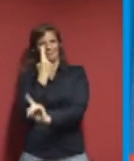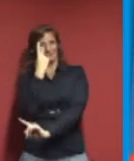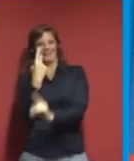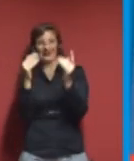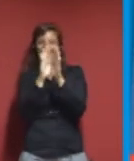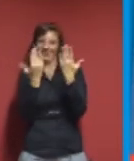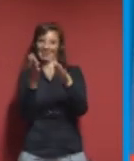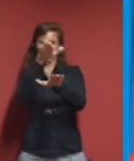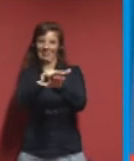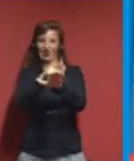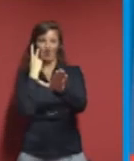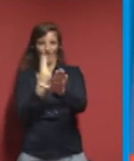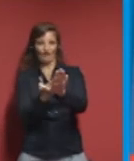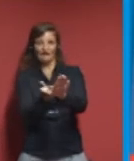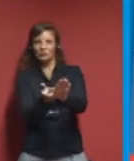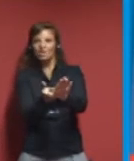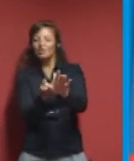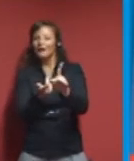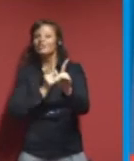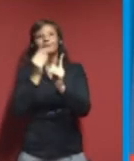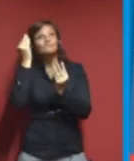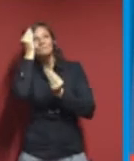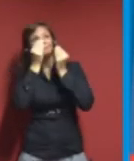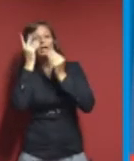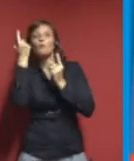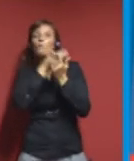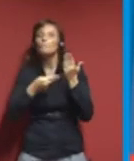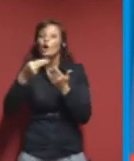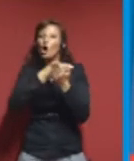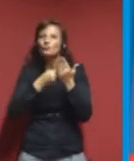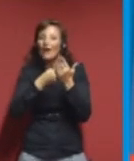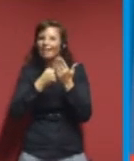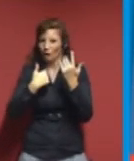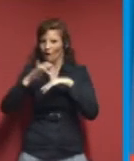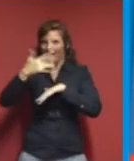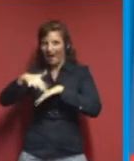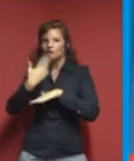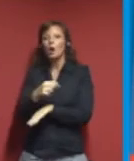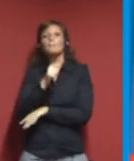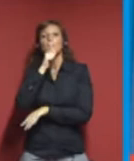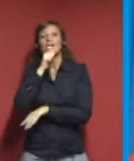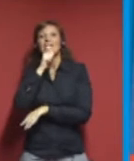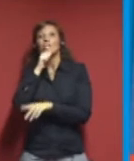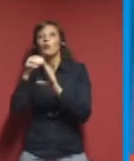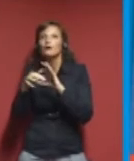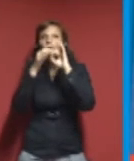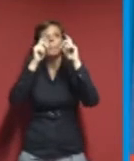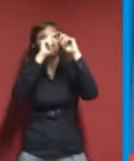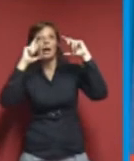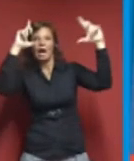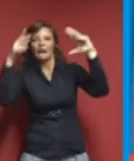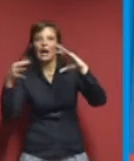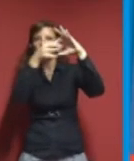done in Make magazine. This is a parabolic microphone that you can make from materials that you buy at a dollar store. It's like a